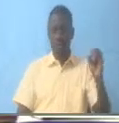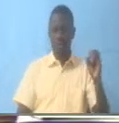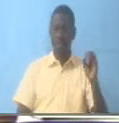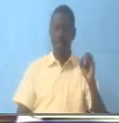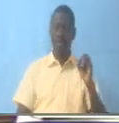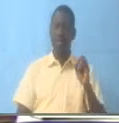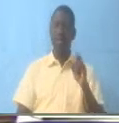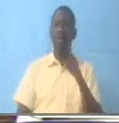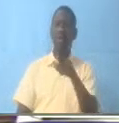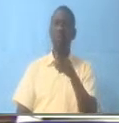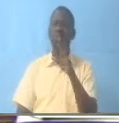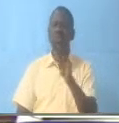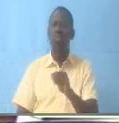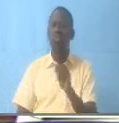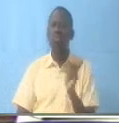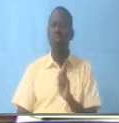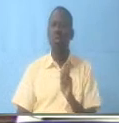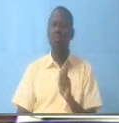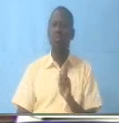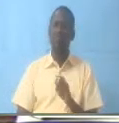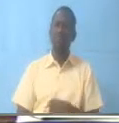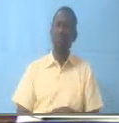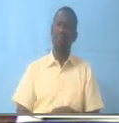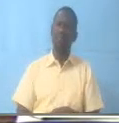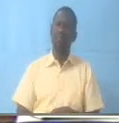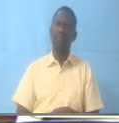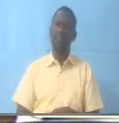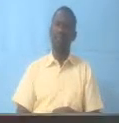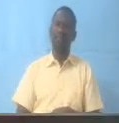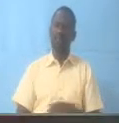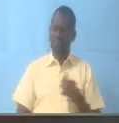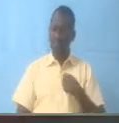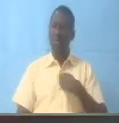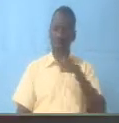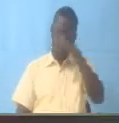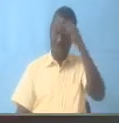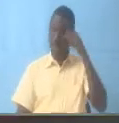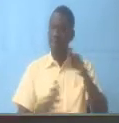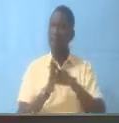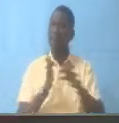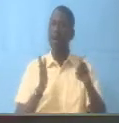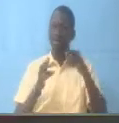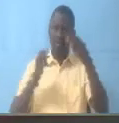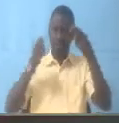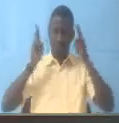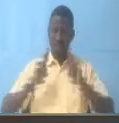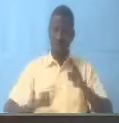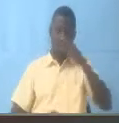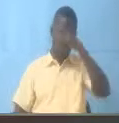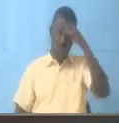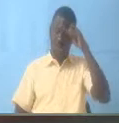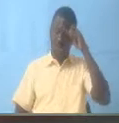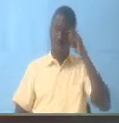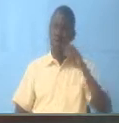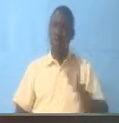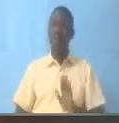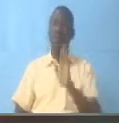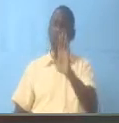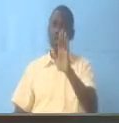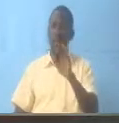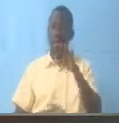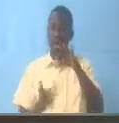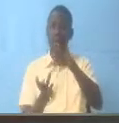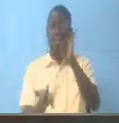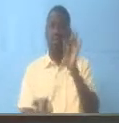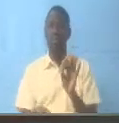2000 lan nga doon def. I was in private practice, but I was later appointed when a commission